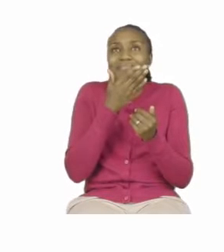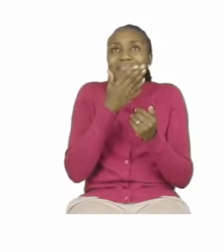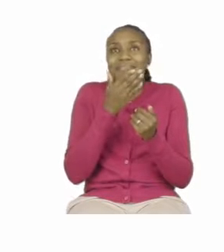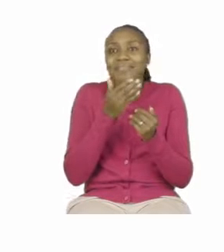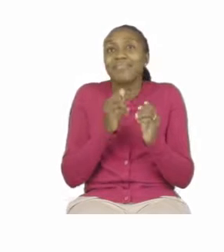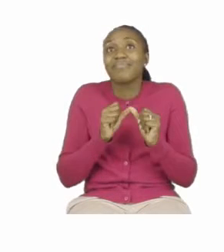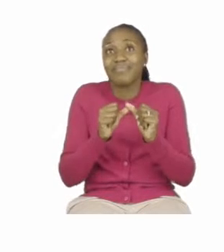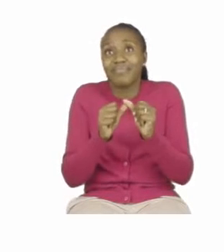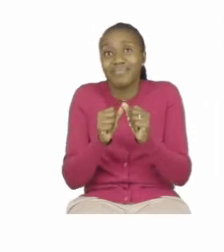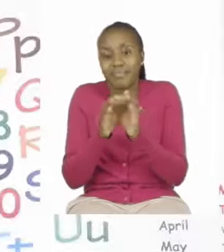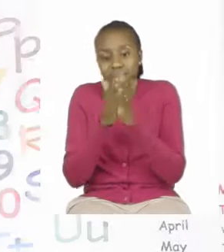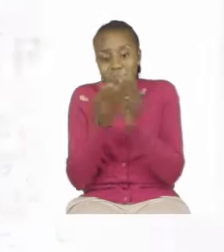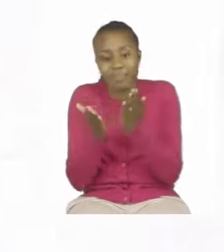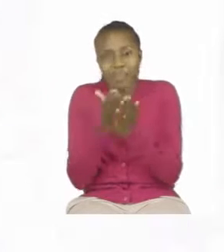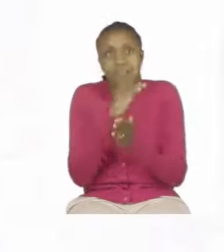page